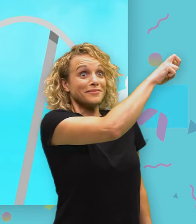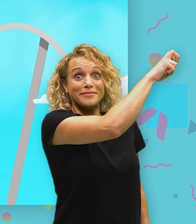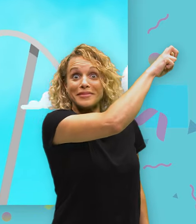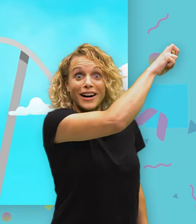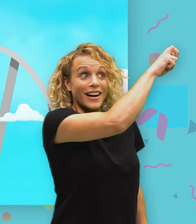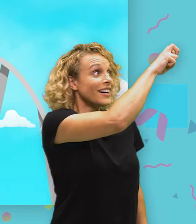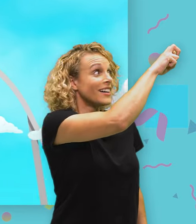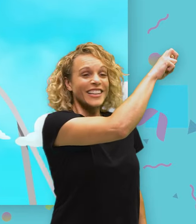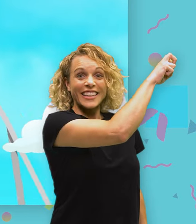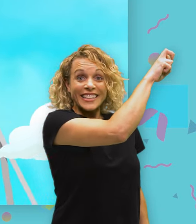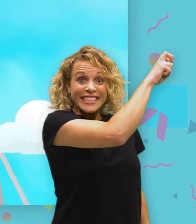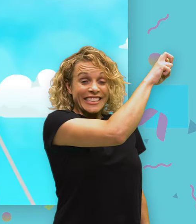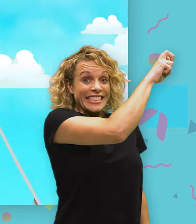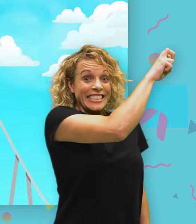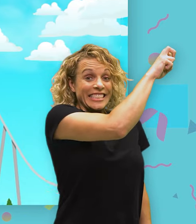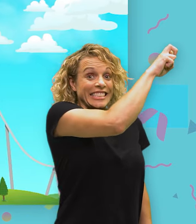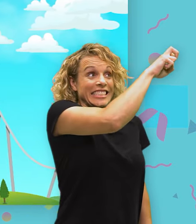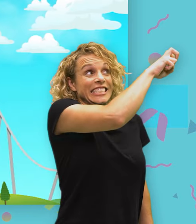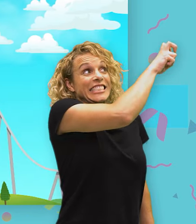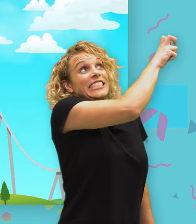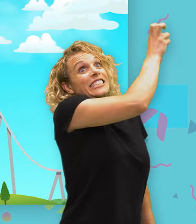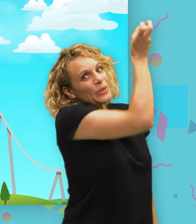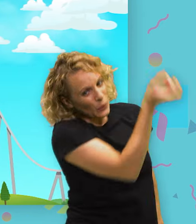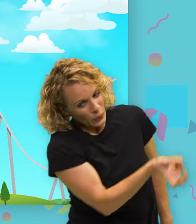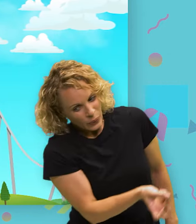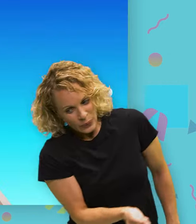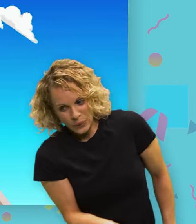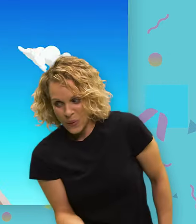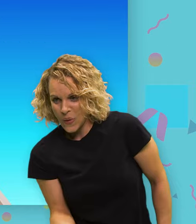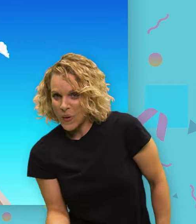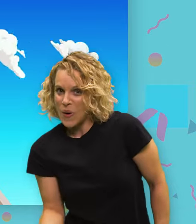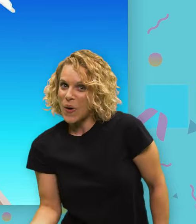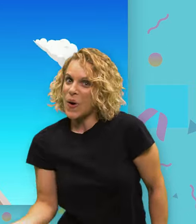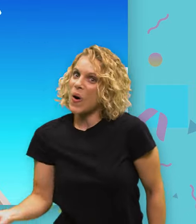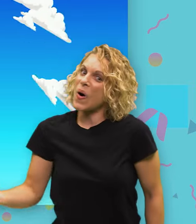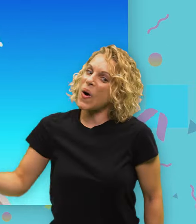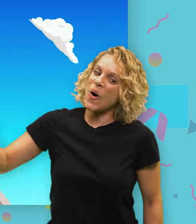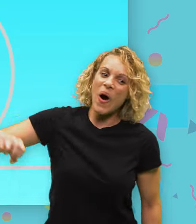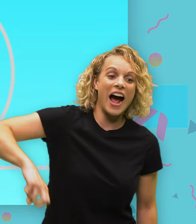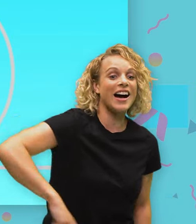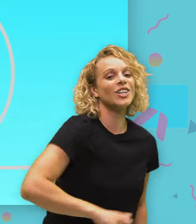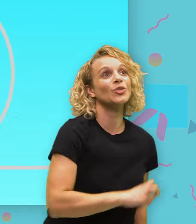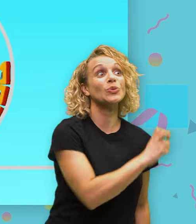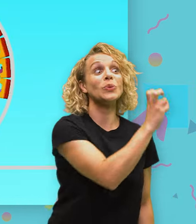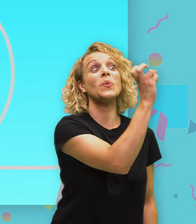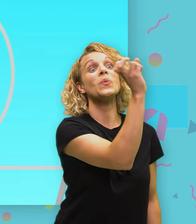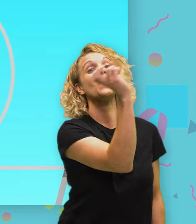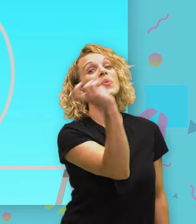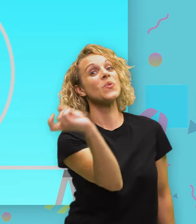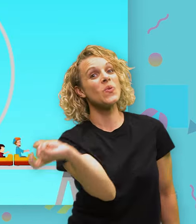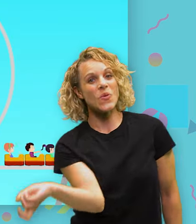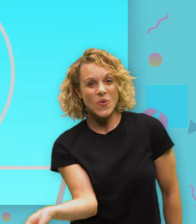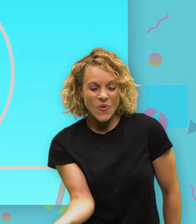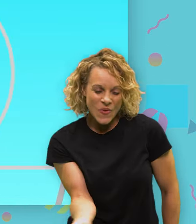higher, higher, higher, higher. Then we go down, then we go